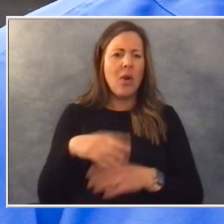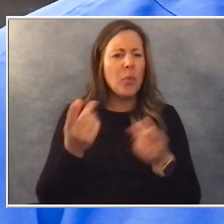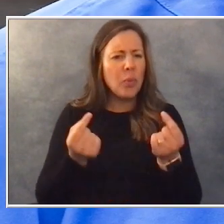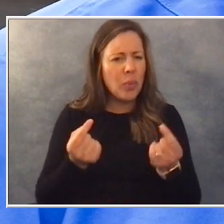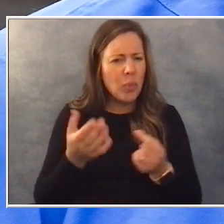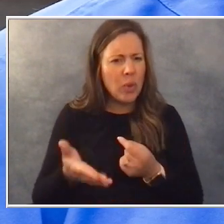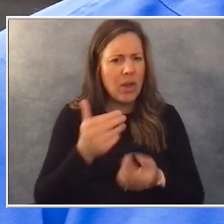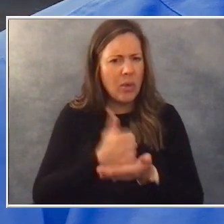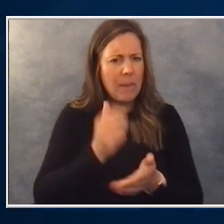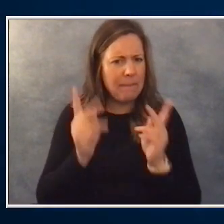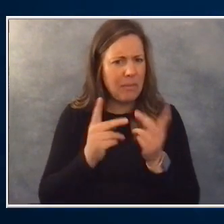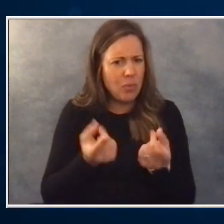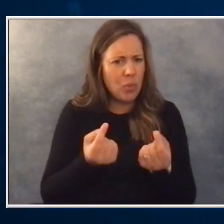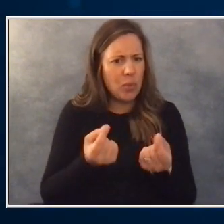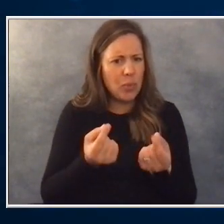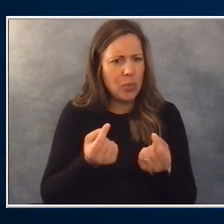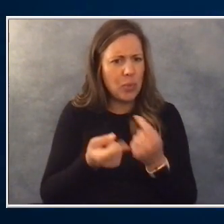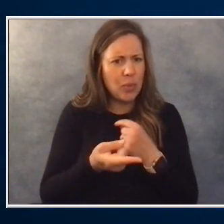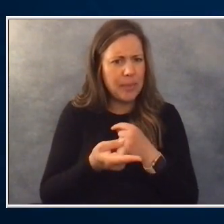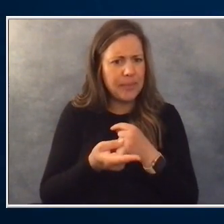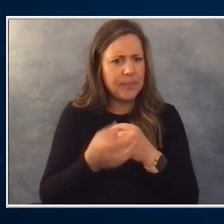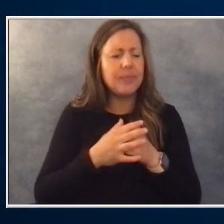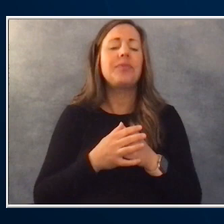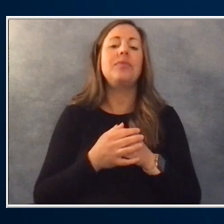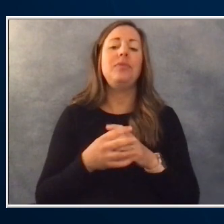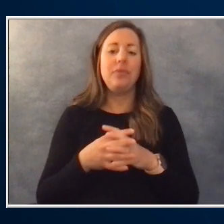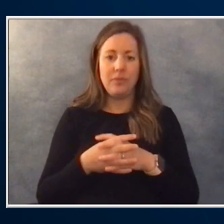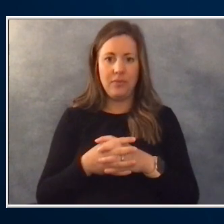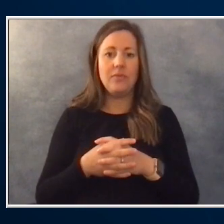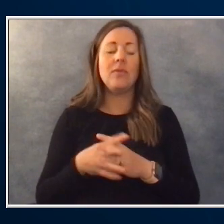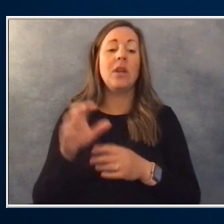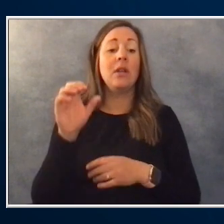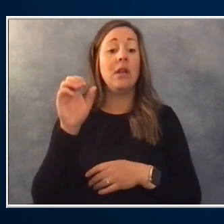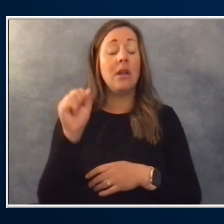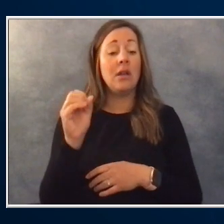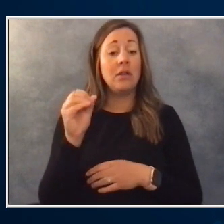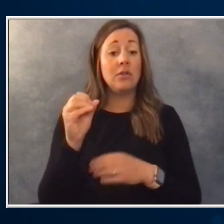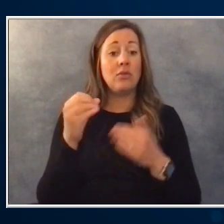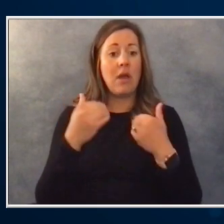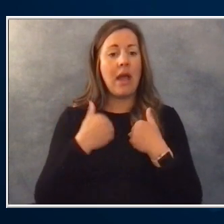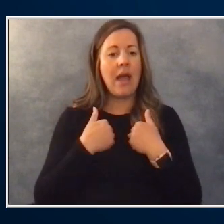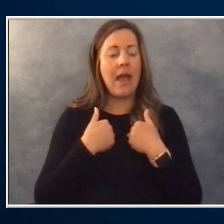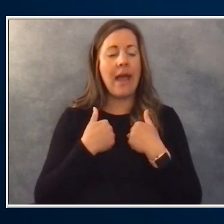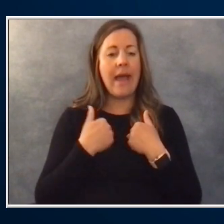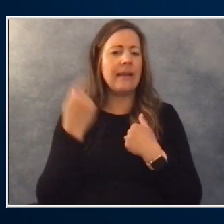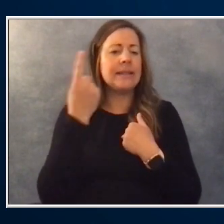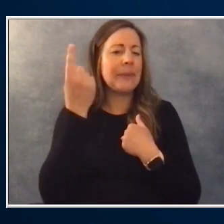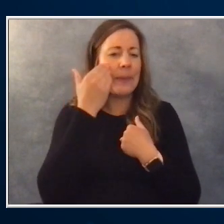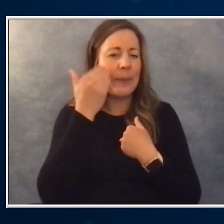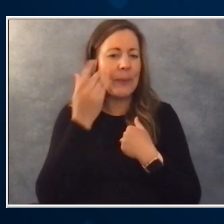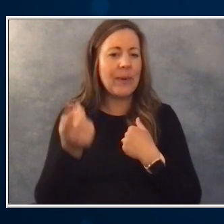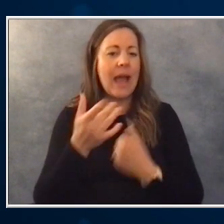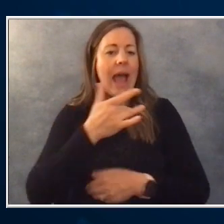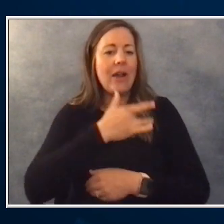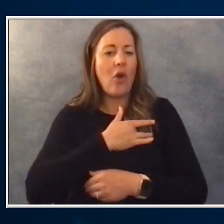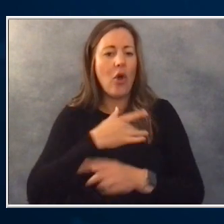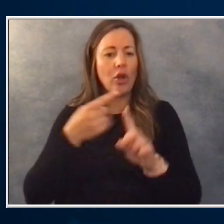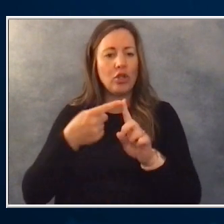folks? So I had an acquaintance at Heart to Heart